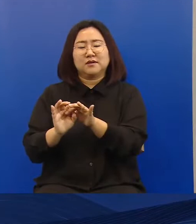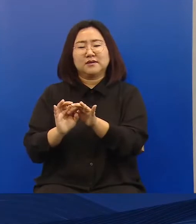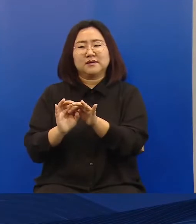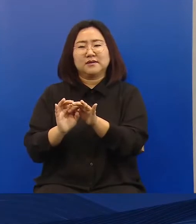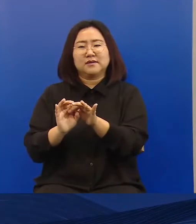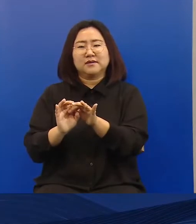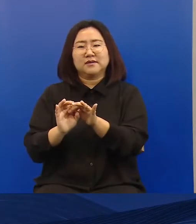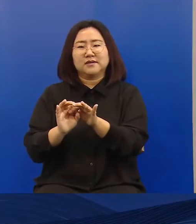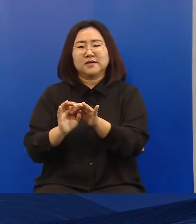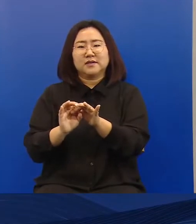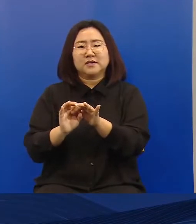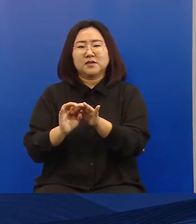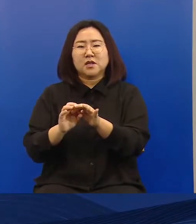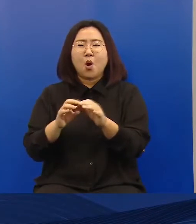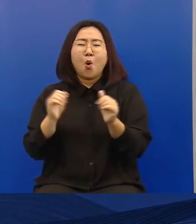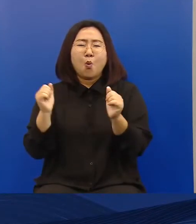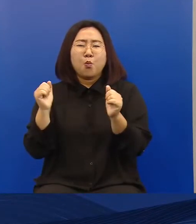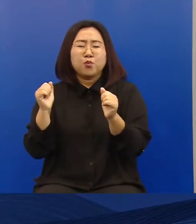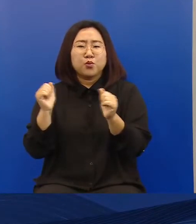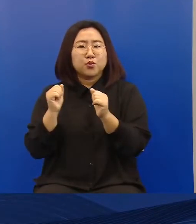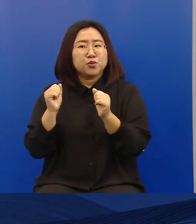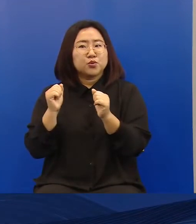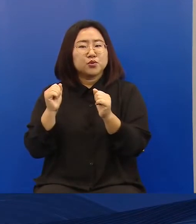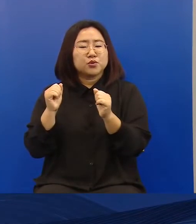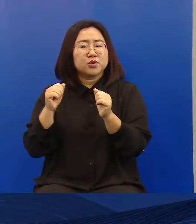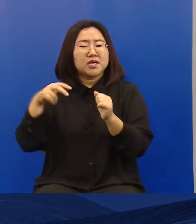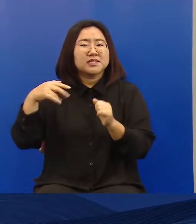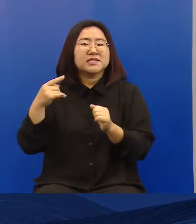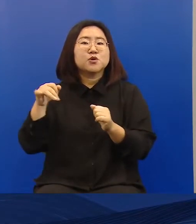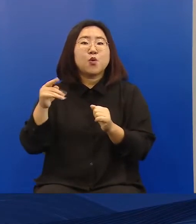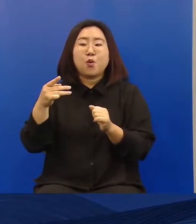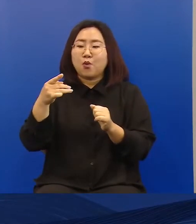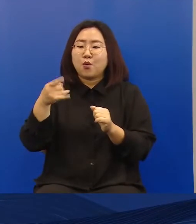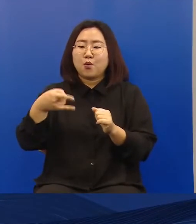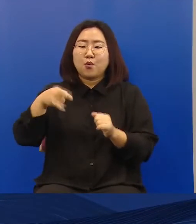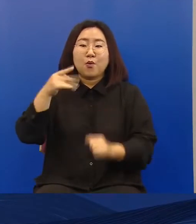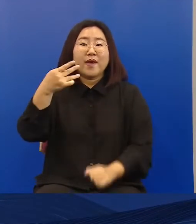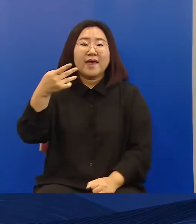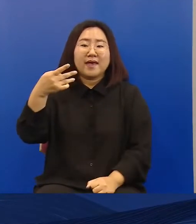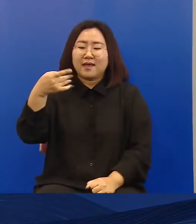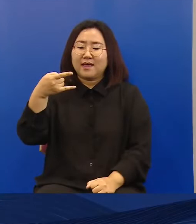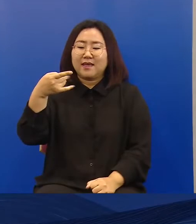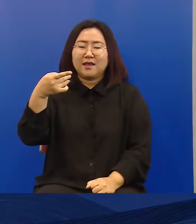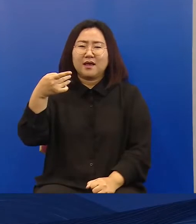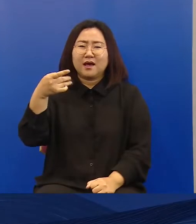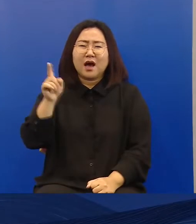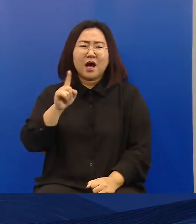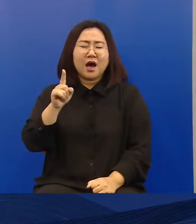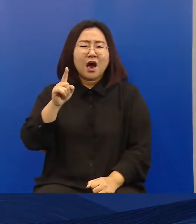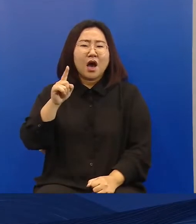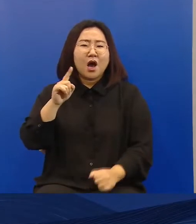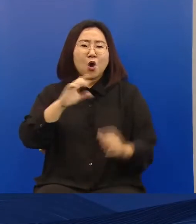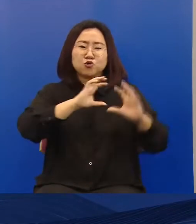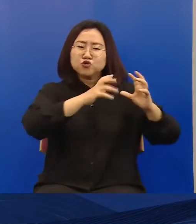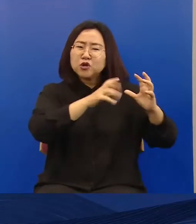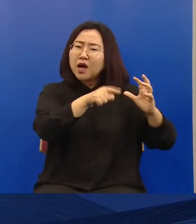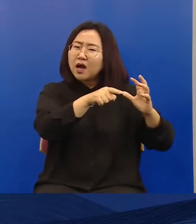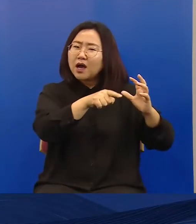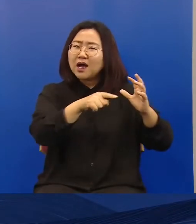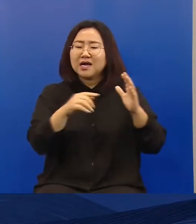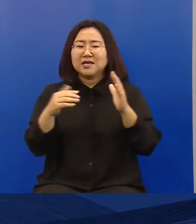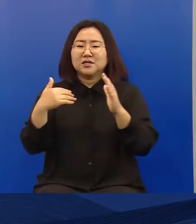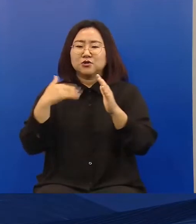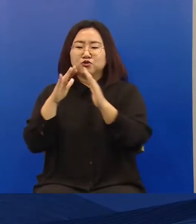Through a universal welfare country, we should be able to improve our